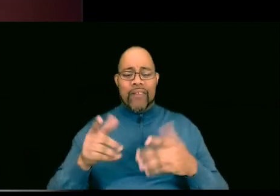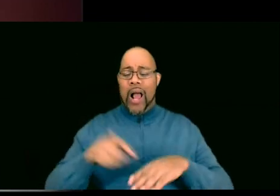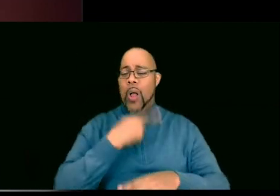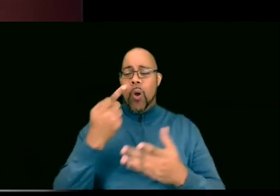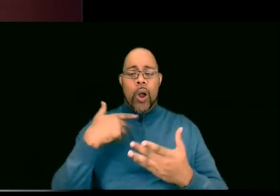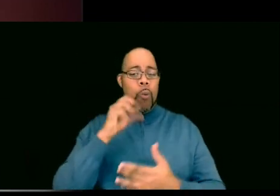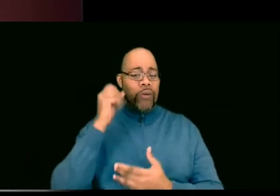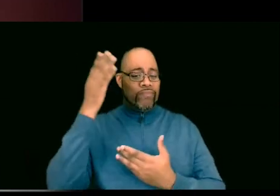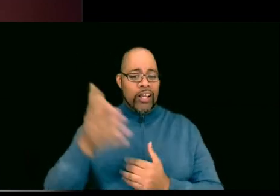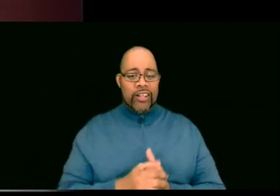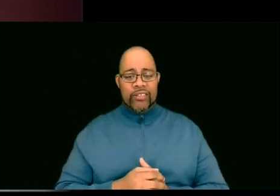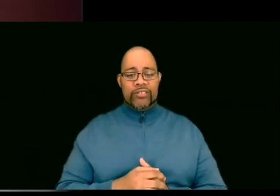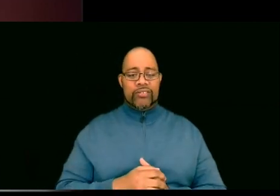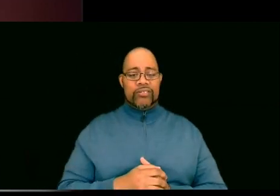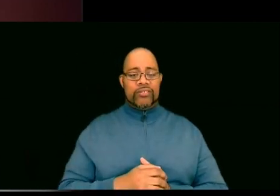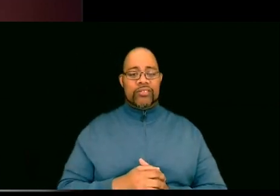days, or however long it was,